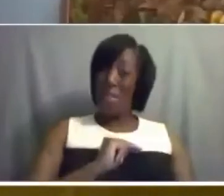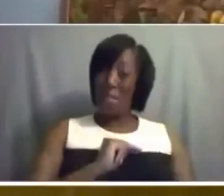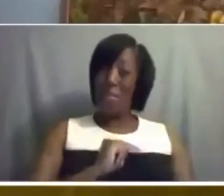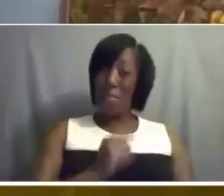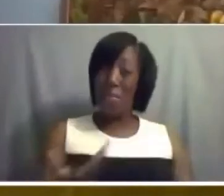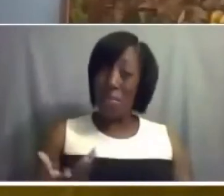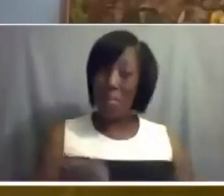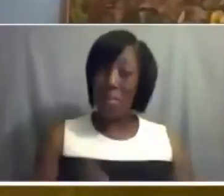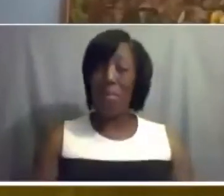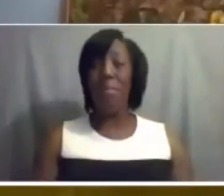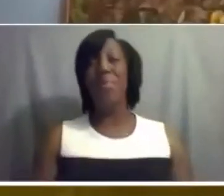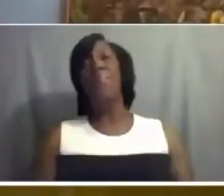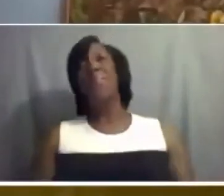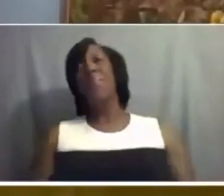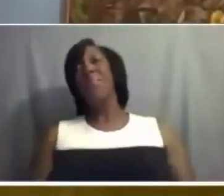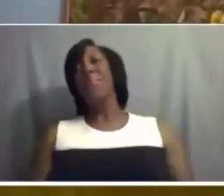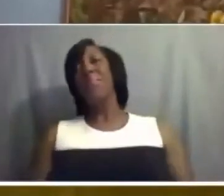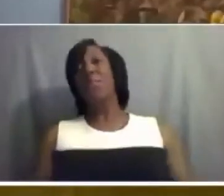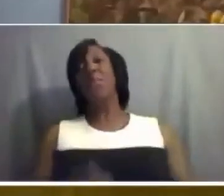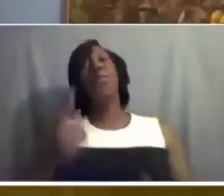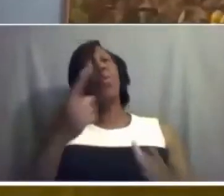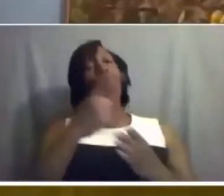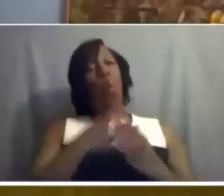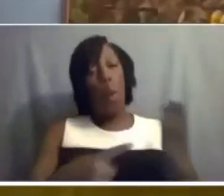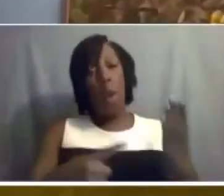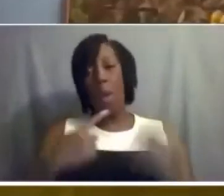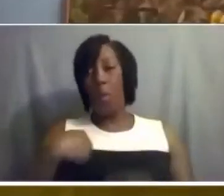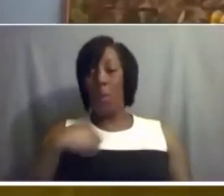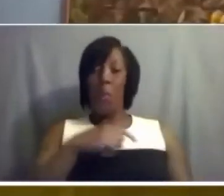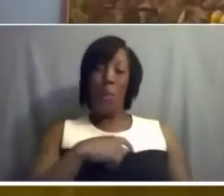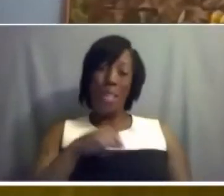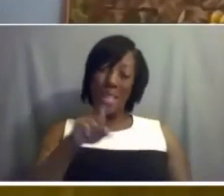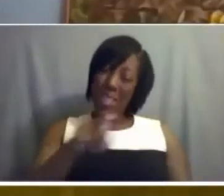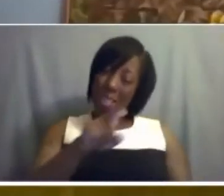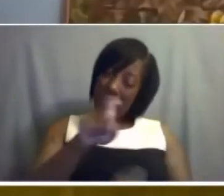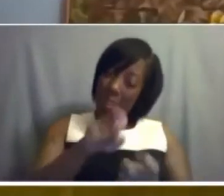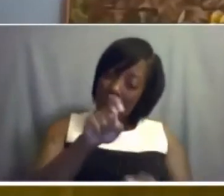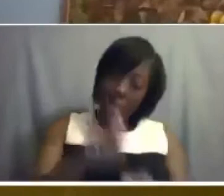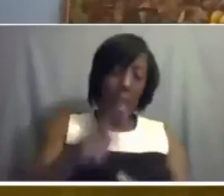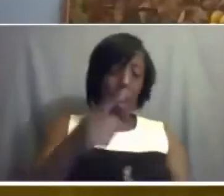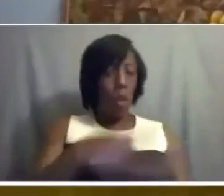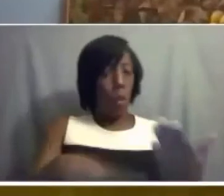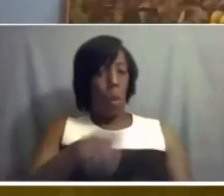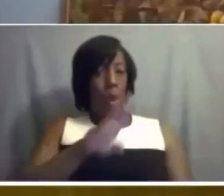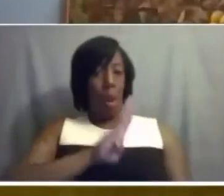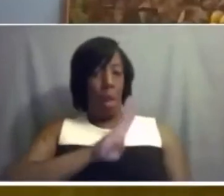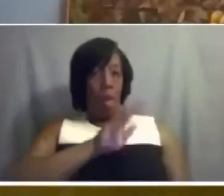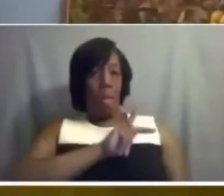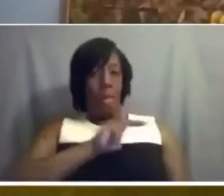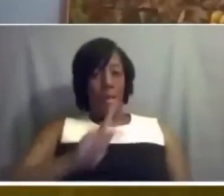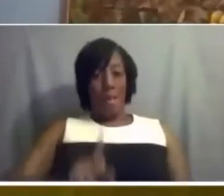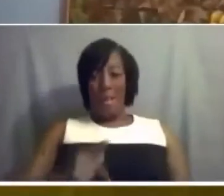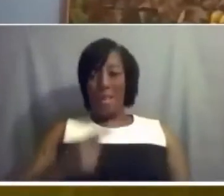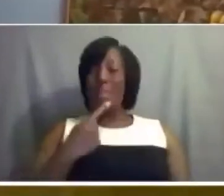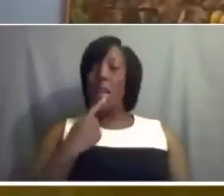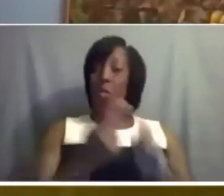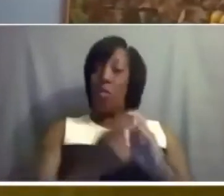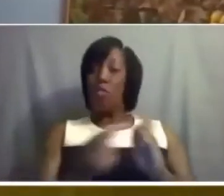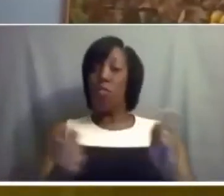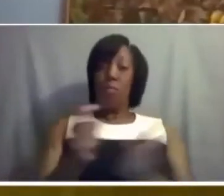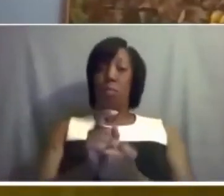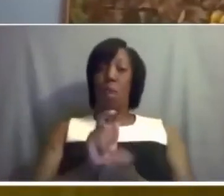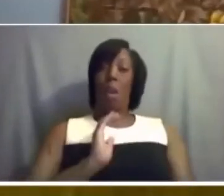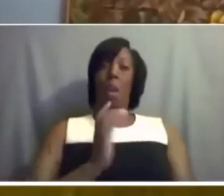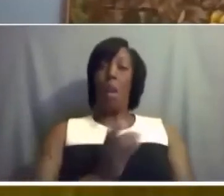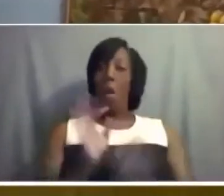Syndrome. And what we need is exactly what Martin Luther King called for, the revolution of values. And I would say that